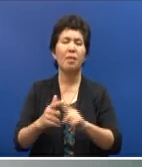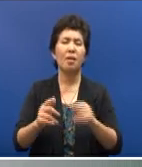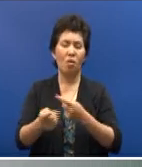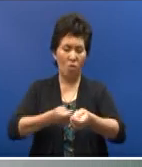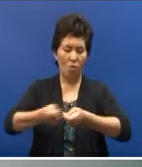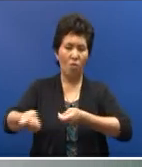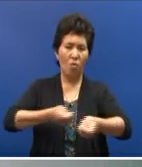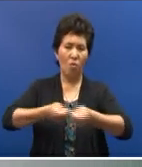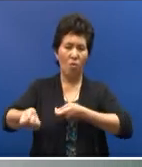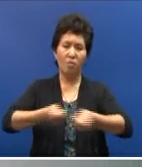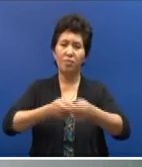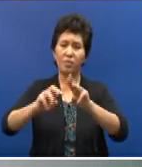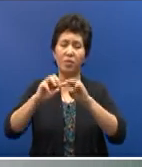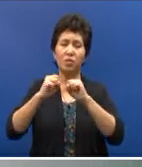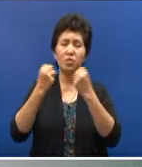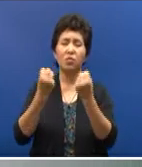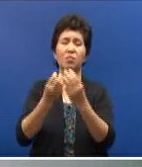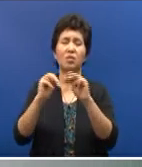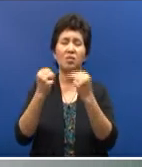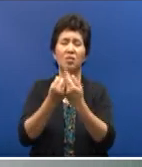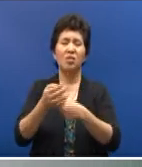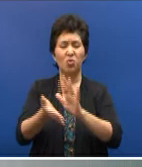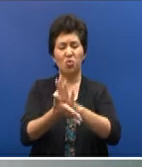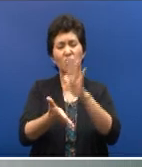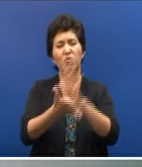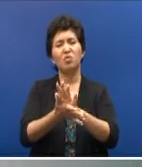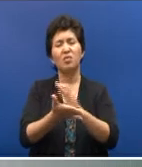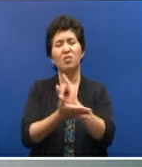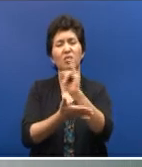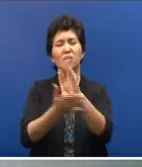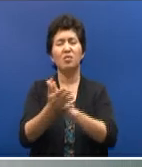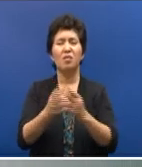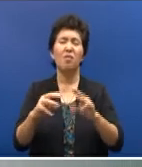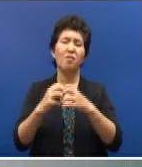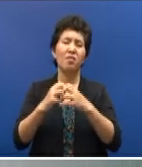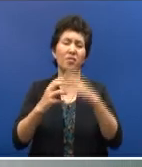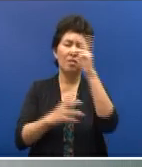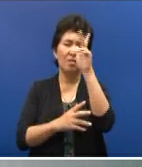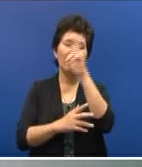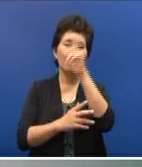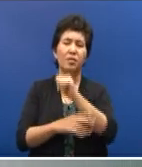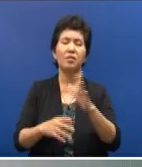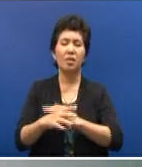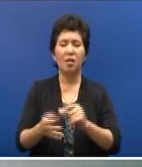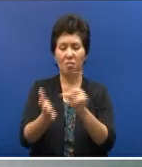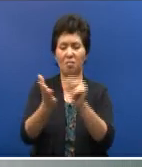one who control the social institutions like school, okay, factories, government, also the mass